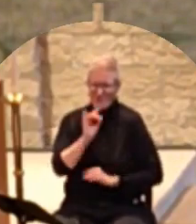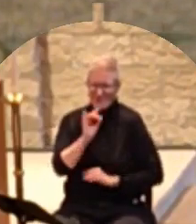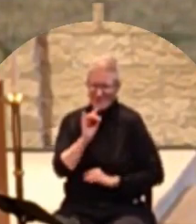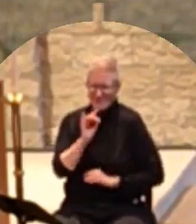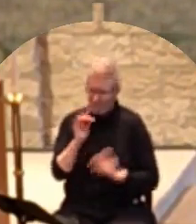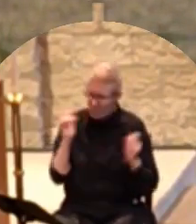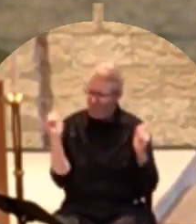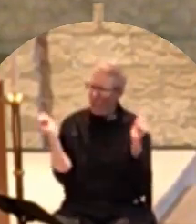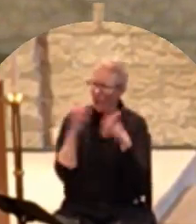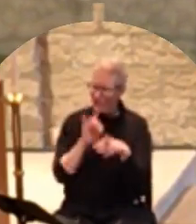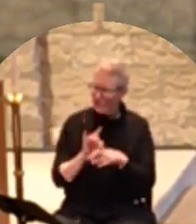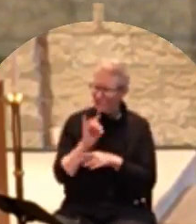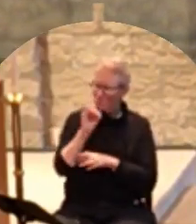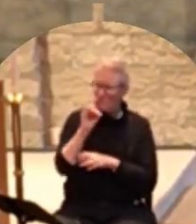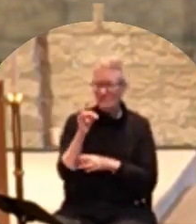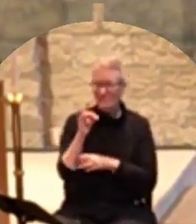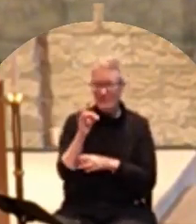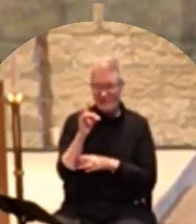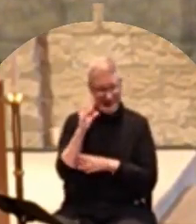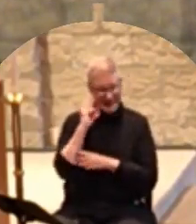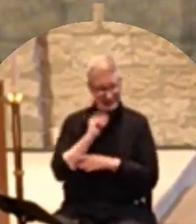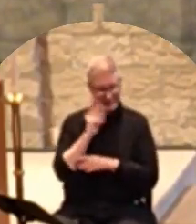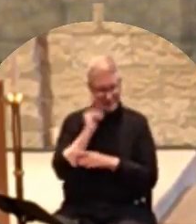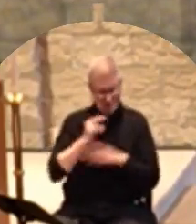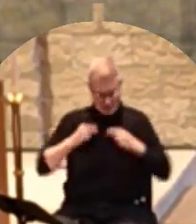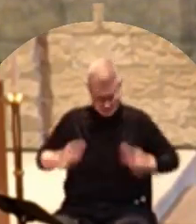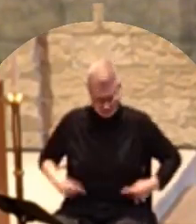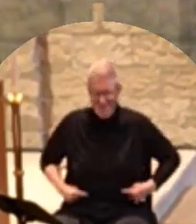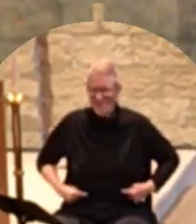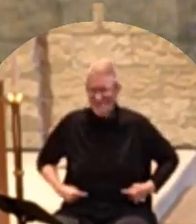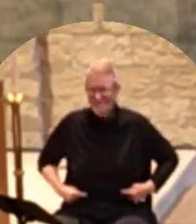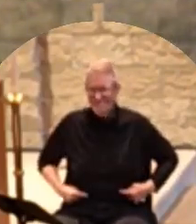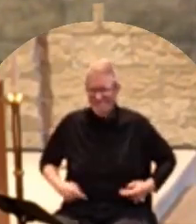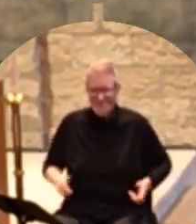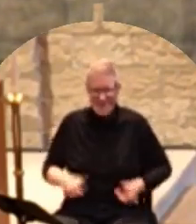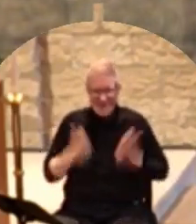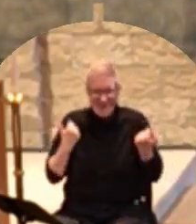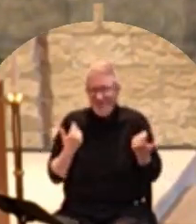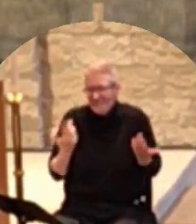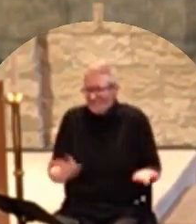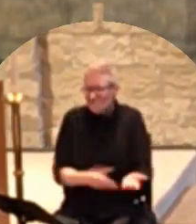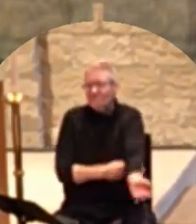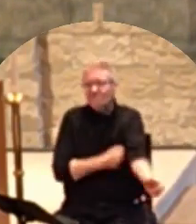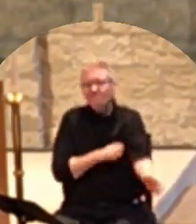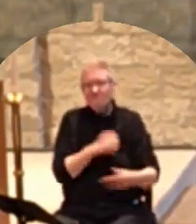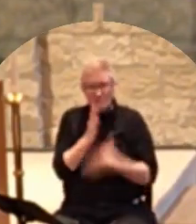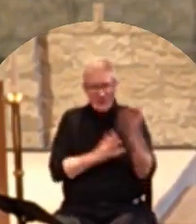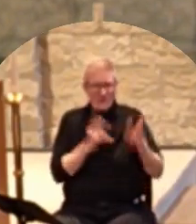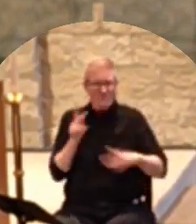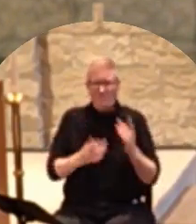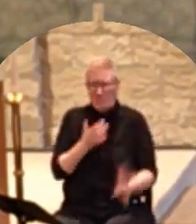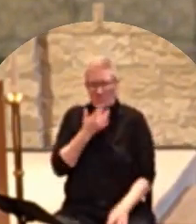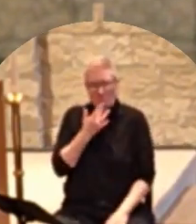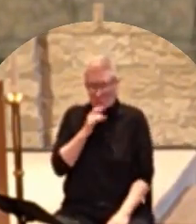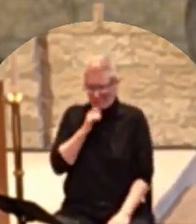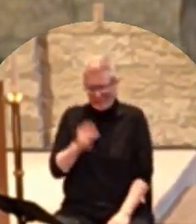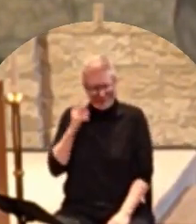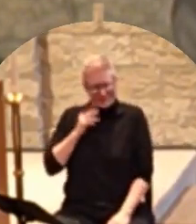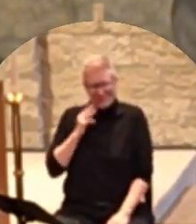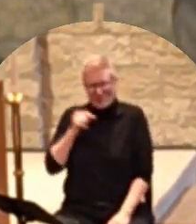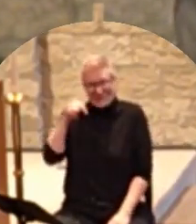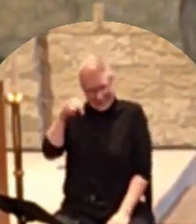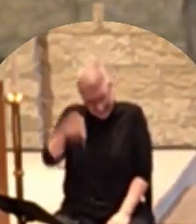are having this human experience right now. And some of us would prefer not to be having this human experience right